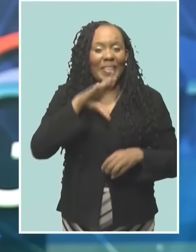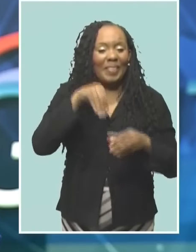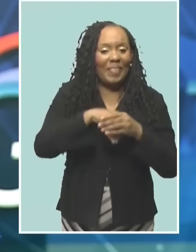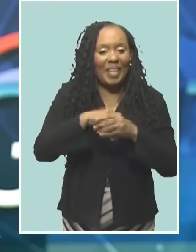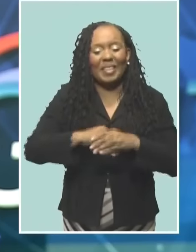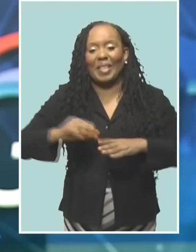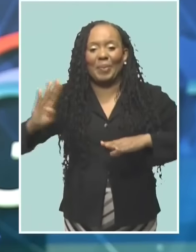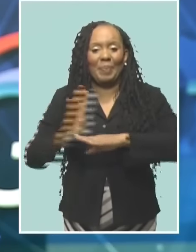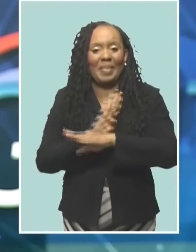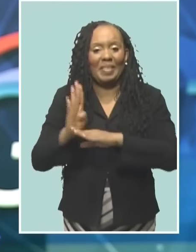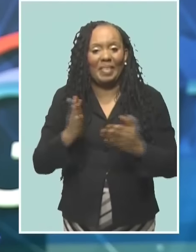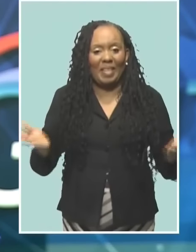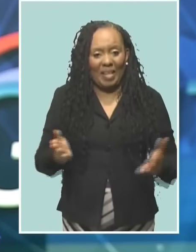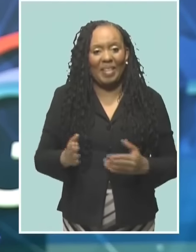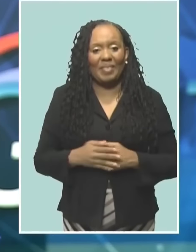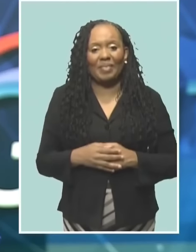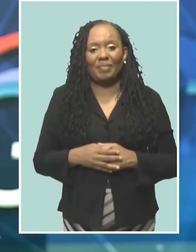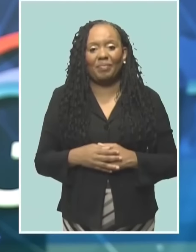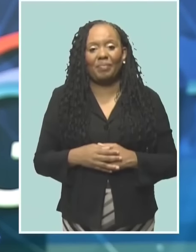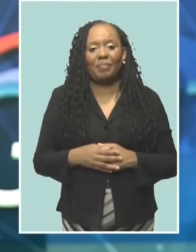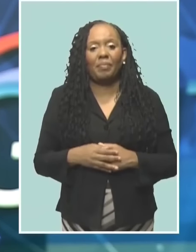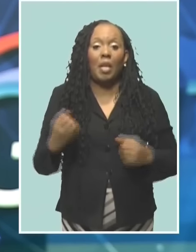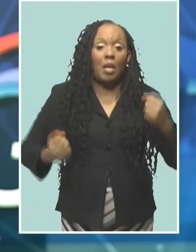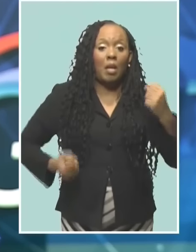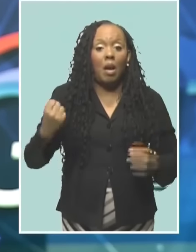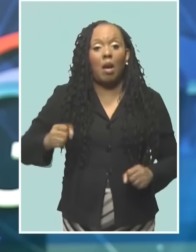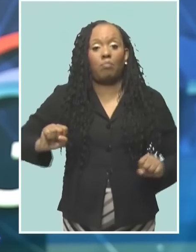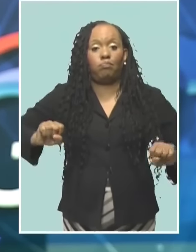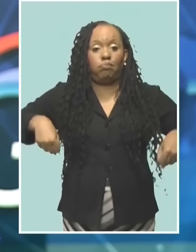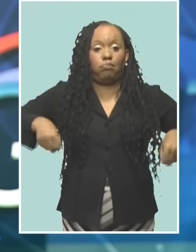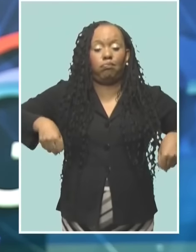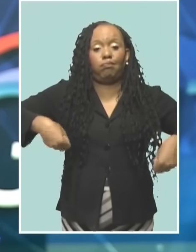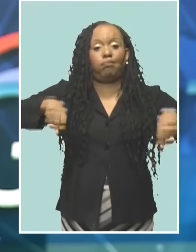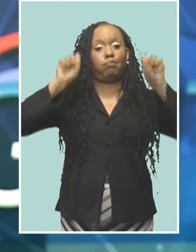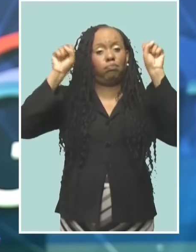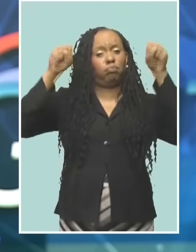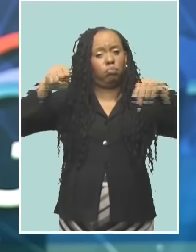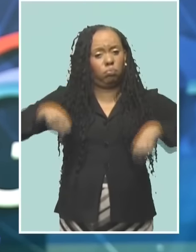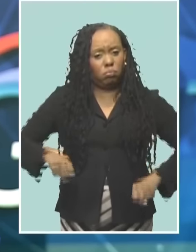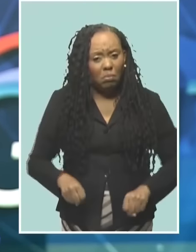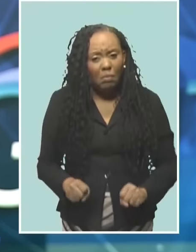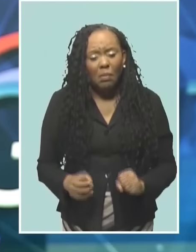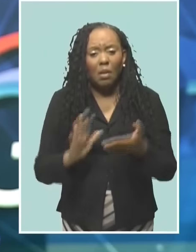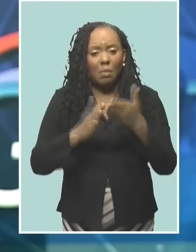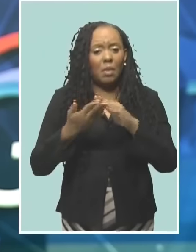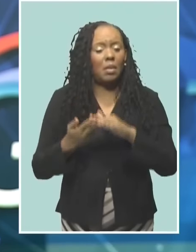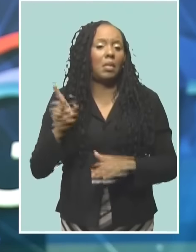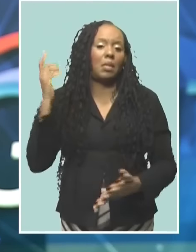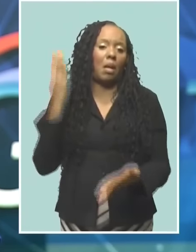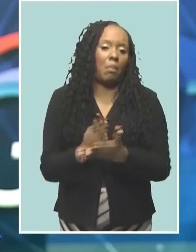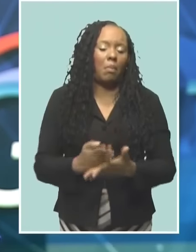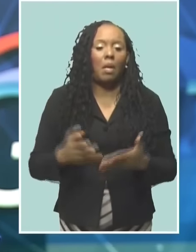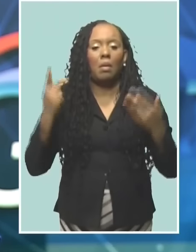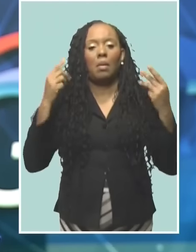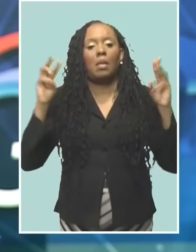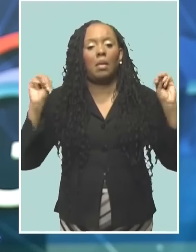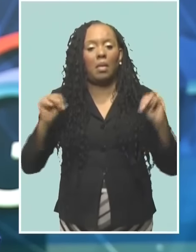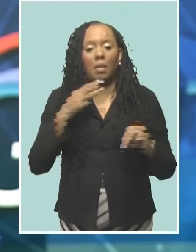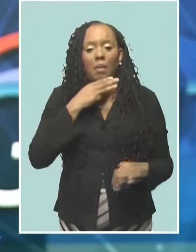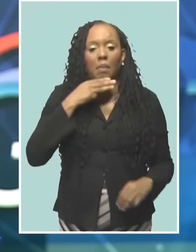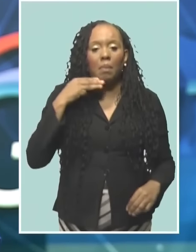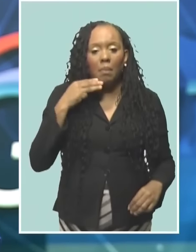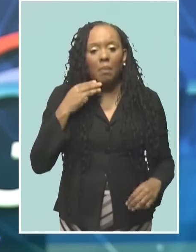Car and motorcycle racing and stunting, along with indiscriminate parking in high-density urban communities, needs to stop. And Prime